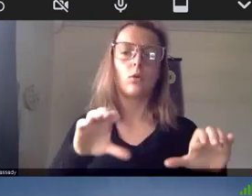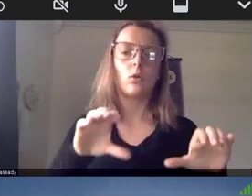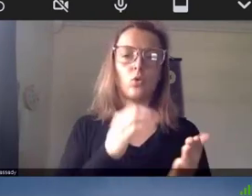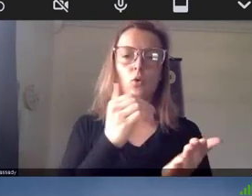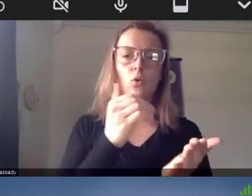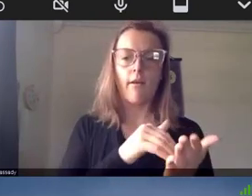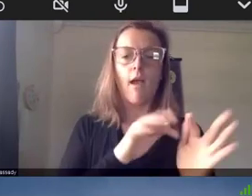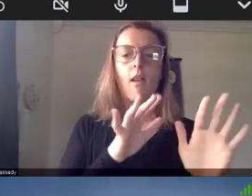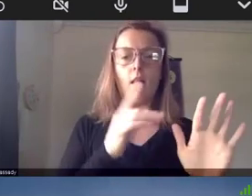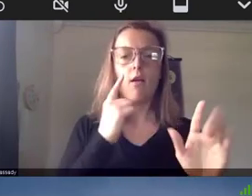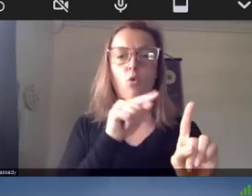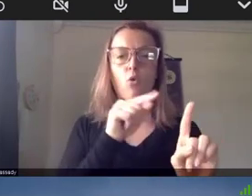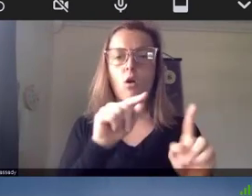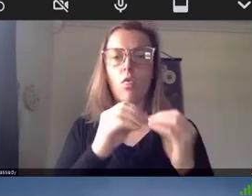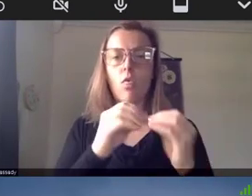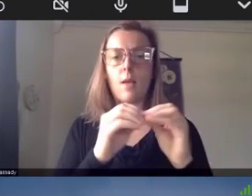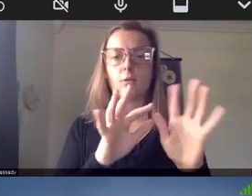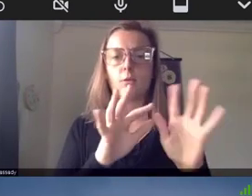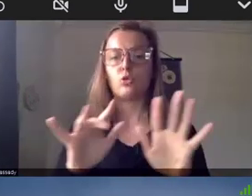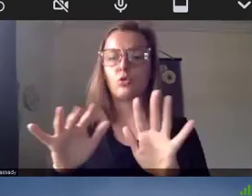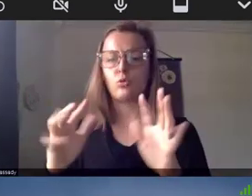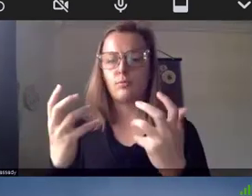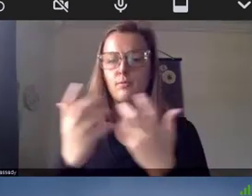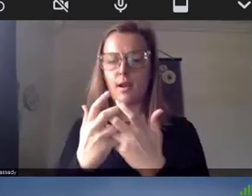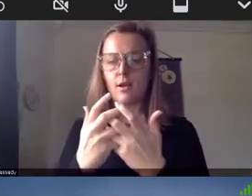don't spend your time iterating on an exam.